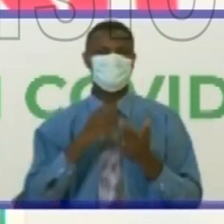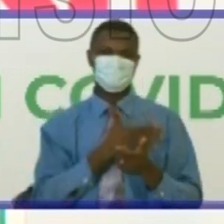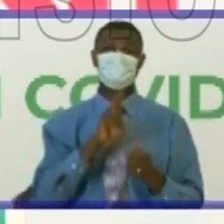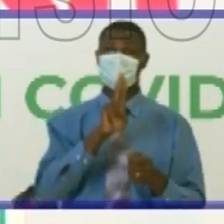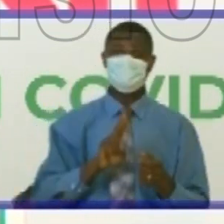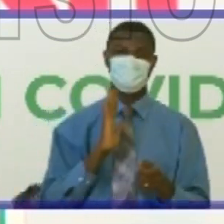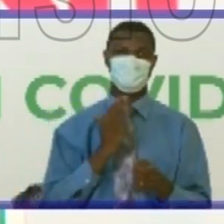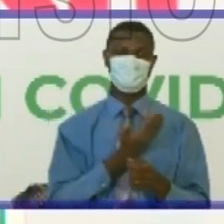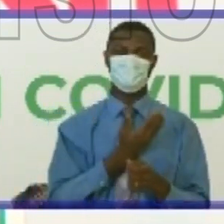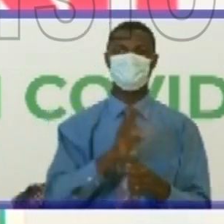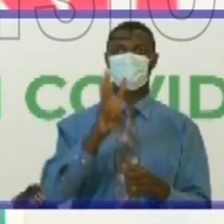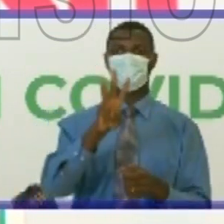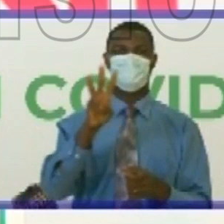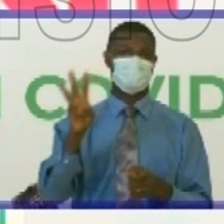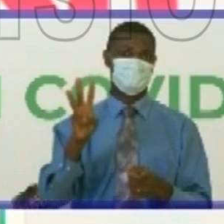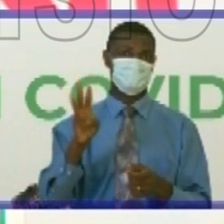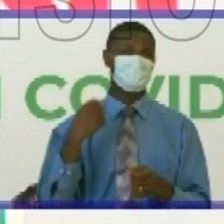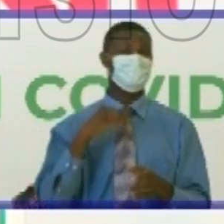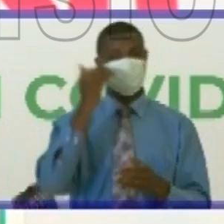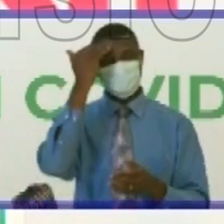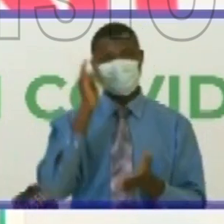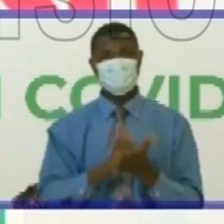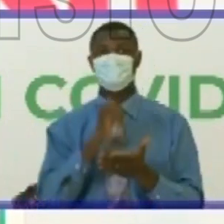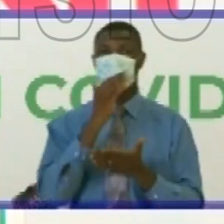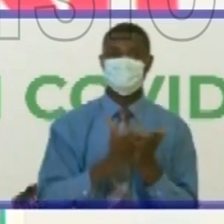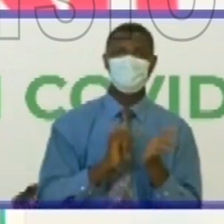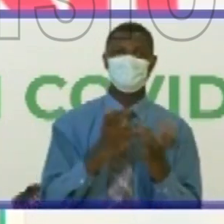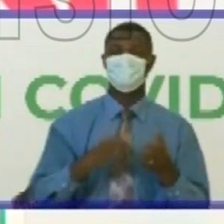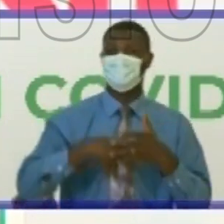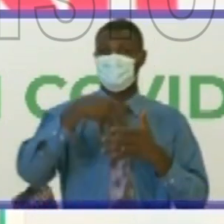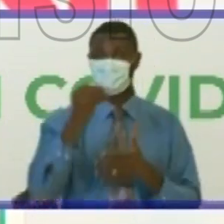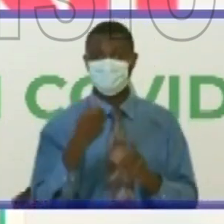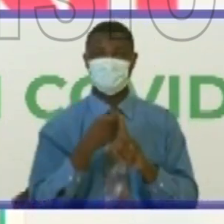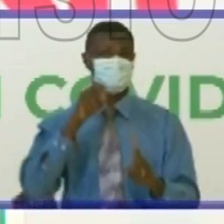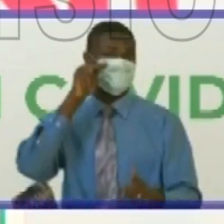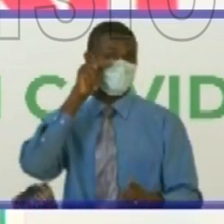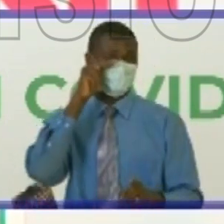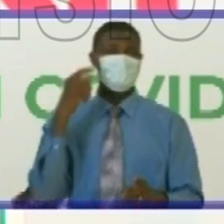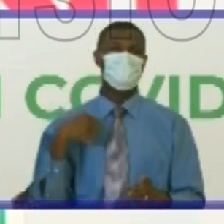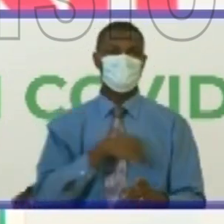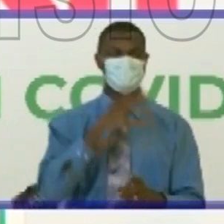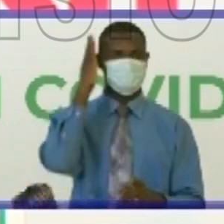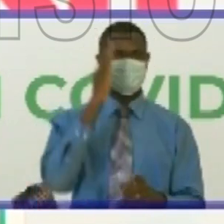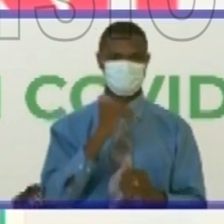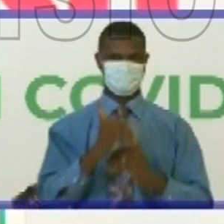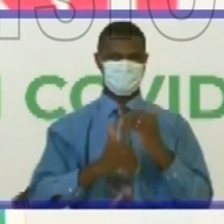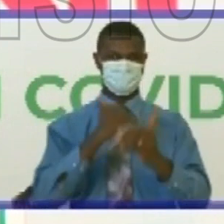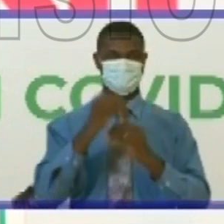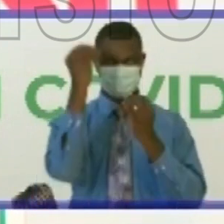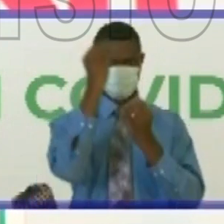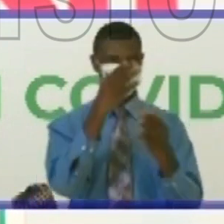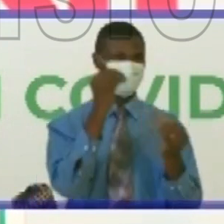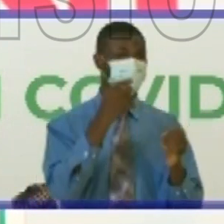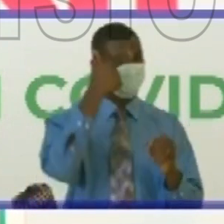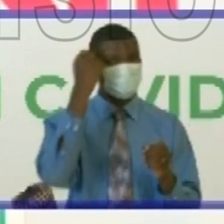that are leaving the country, yes, we know we haven't put any guidance in terms of what is needed. This is because different countries have